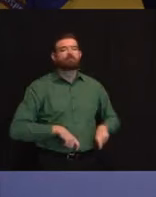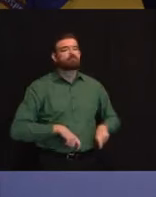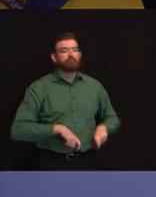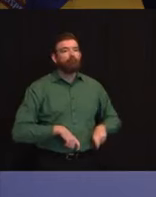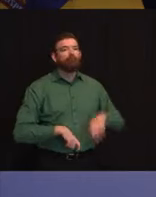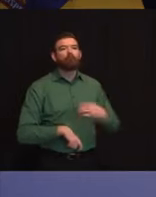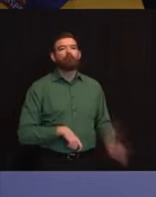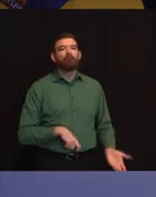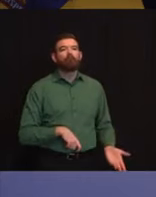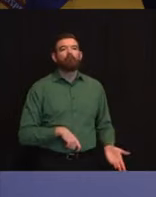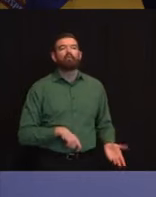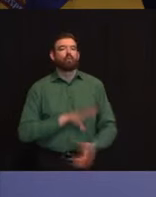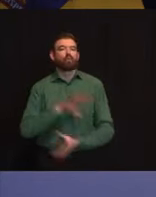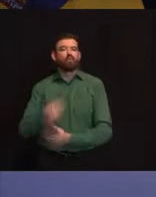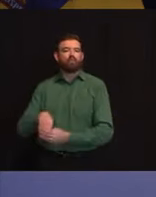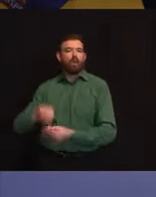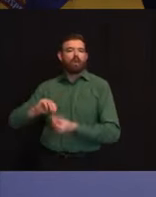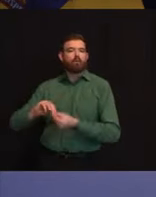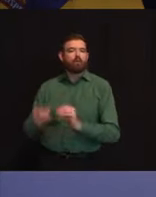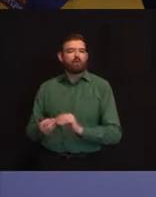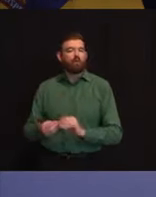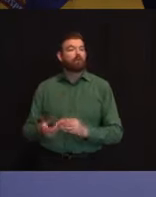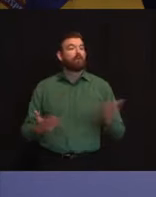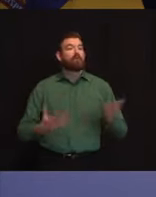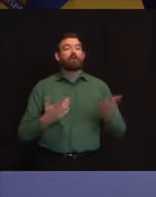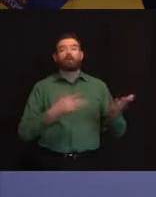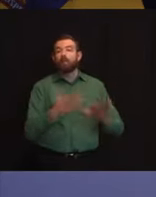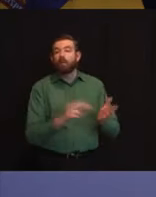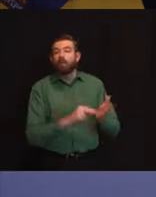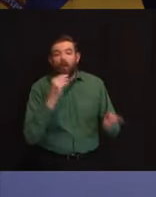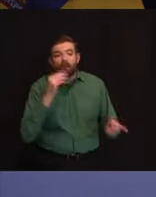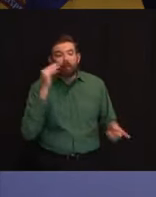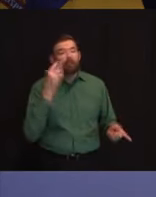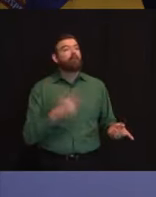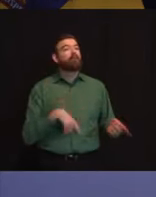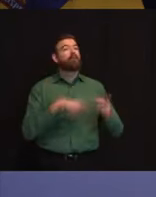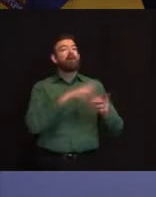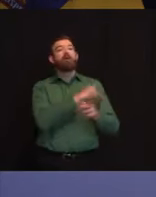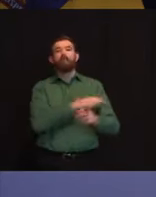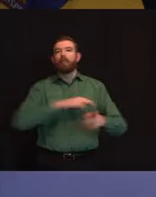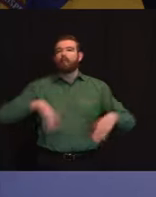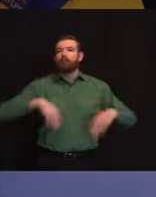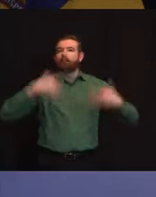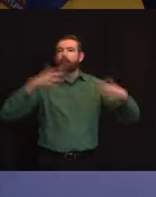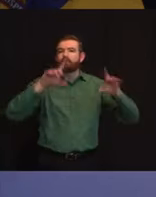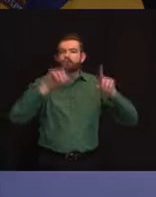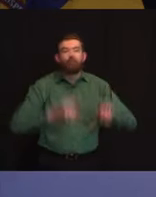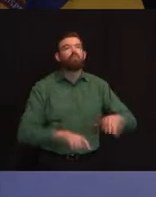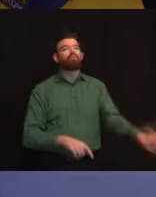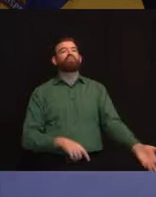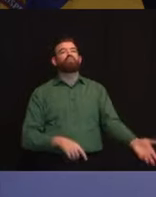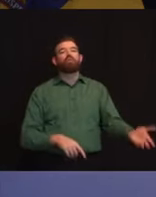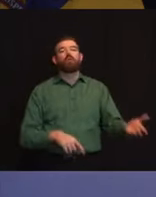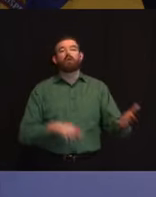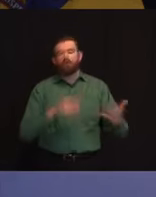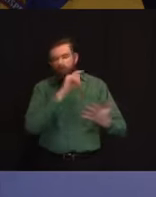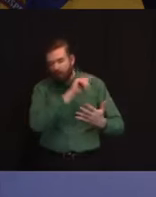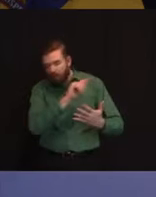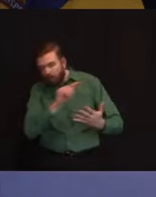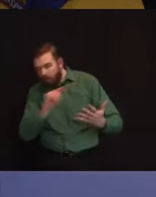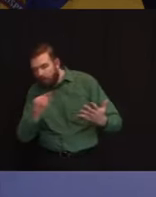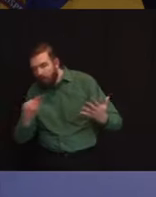they're in the hospital, but the test had not been performed yet because of the lag. We're looking at every single one